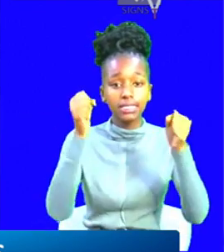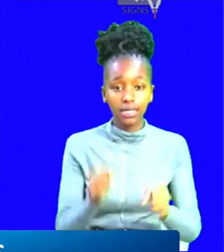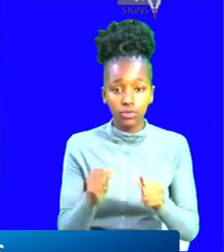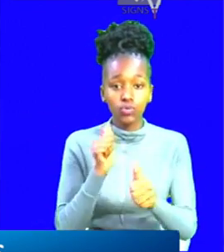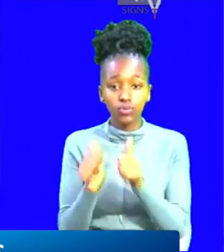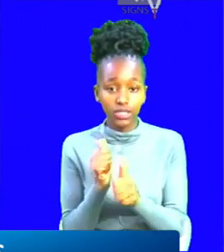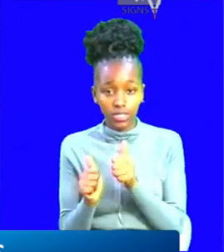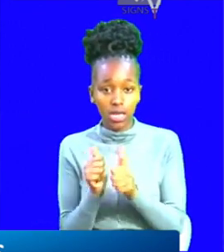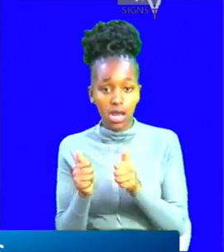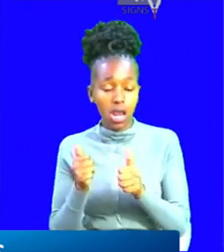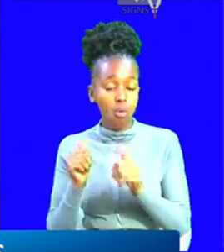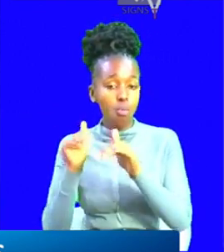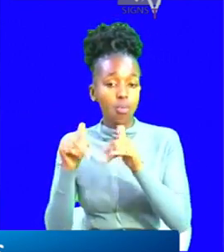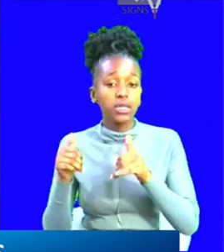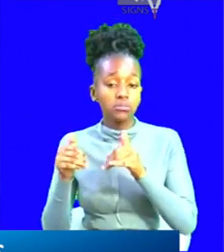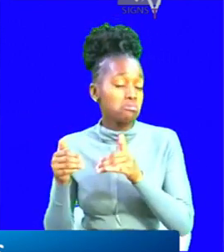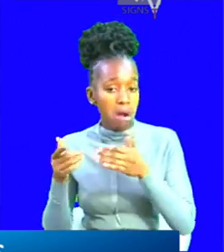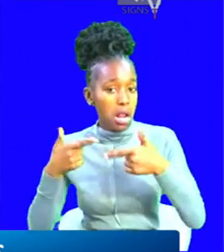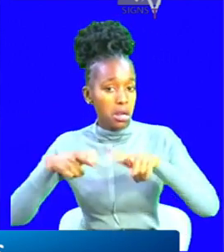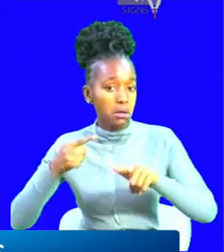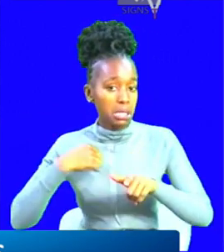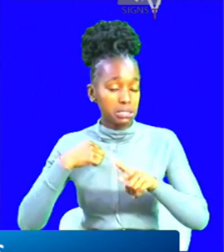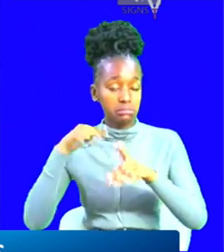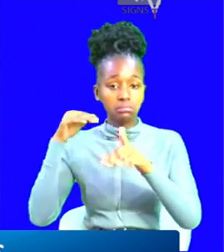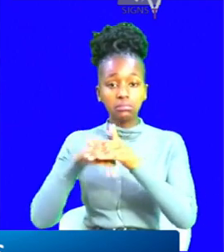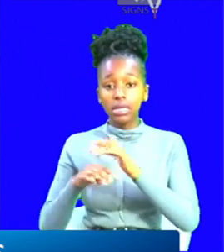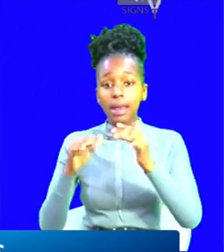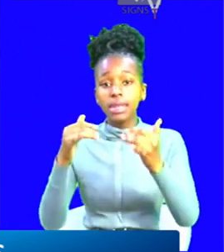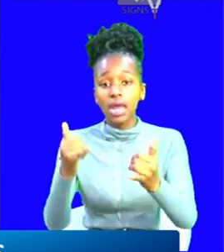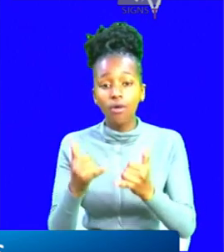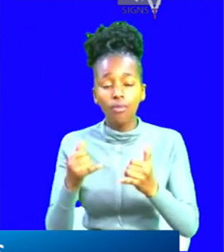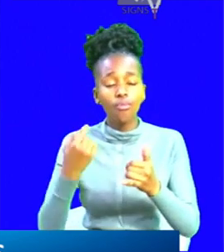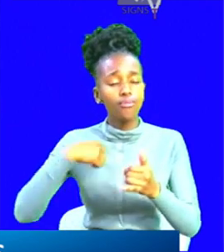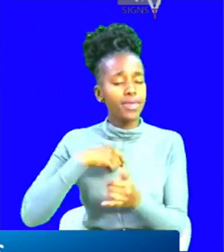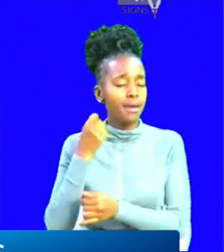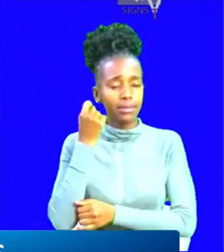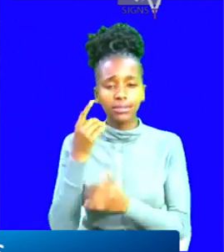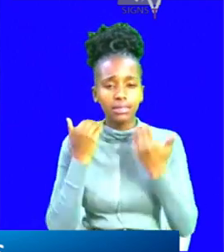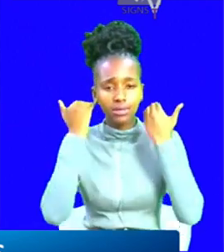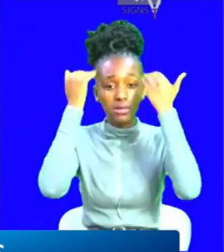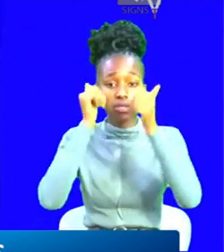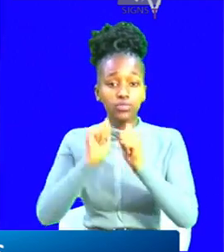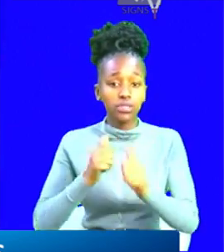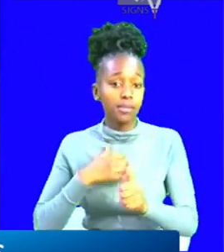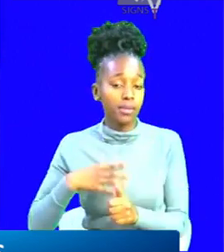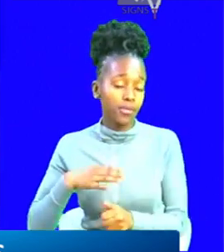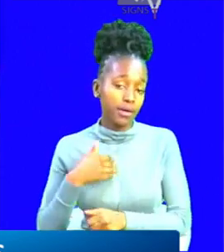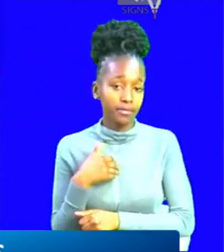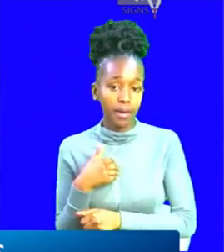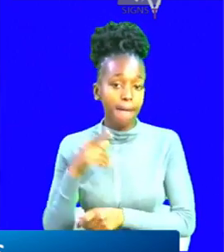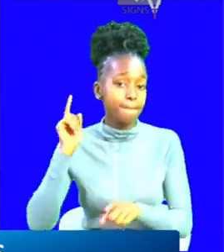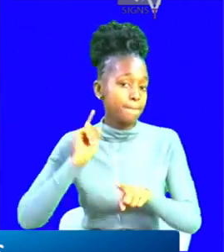for that openness. But we also do understand the stress they're going through at this particular moment. We